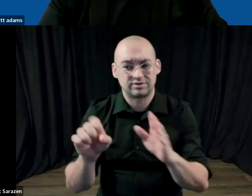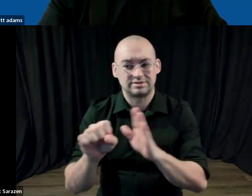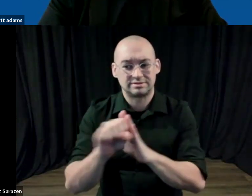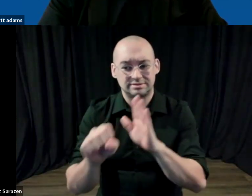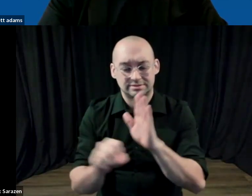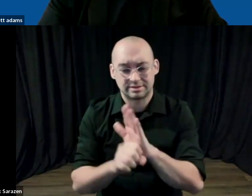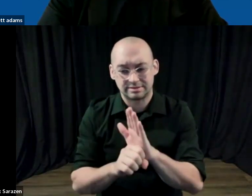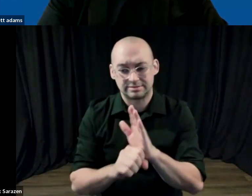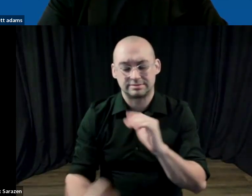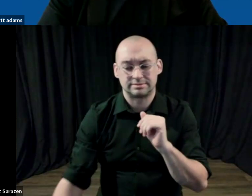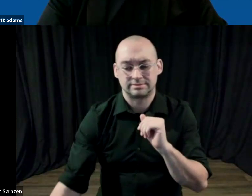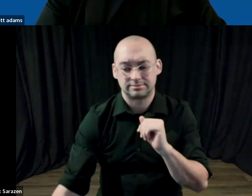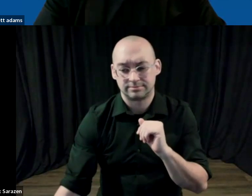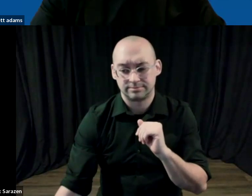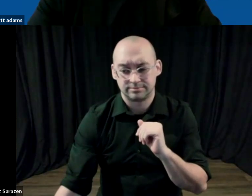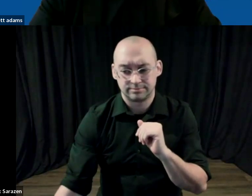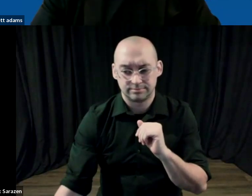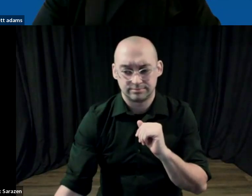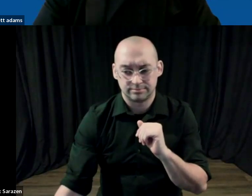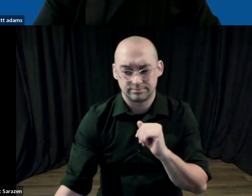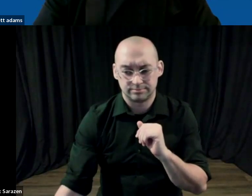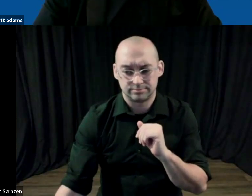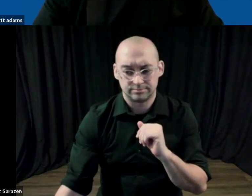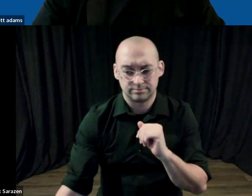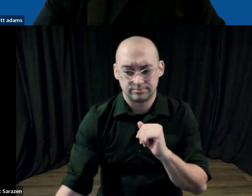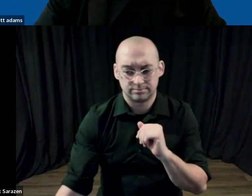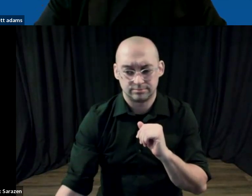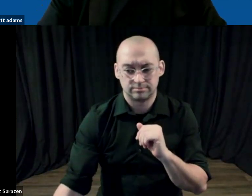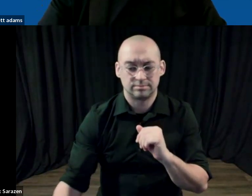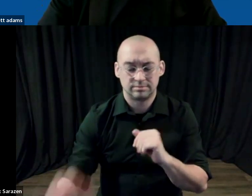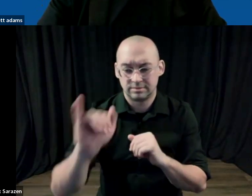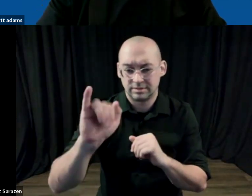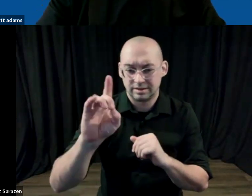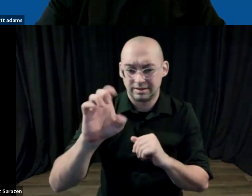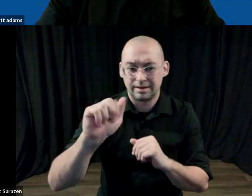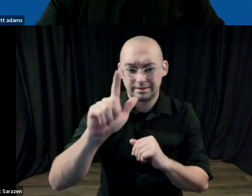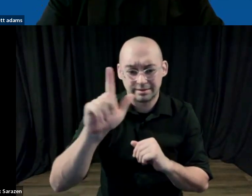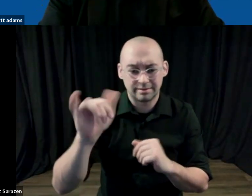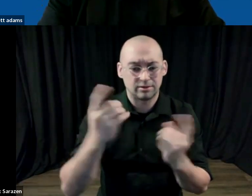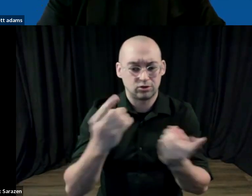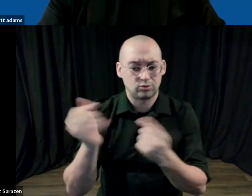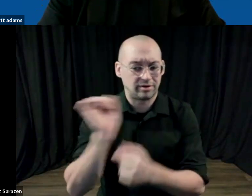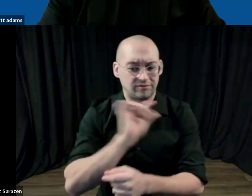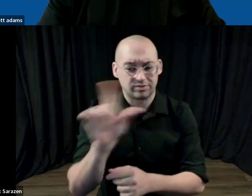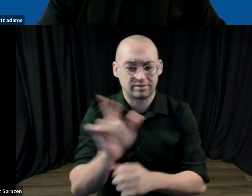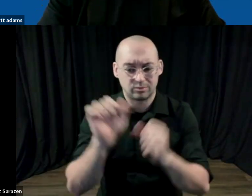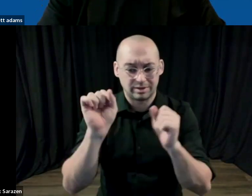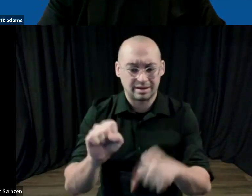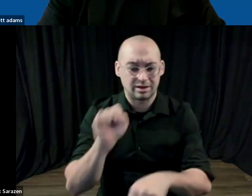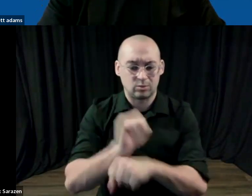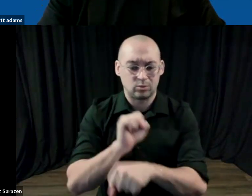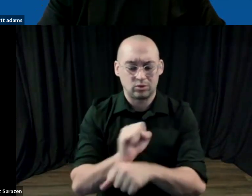capacity there. So ideally, we'd like to do everything we can to work with the ecosystem to see that all